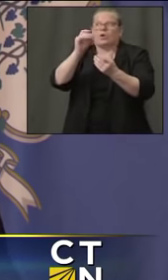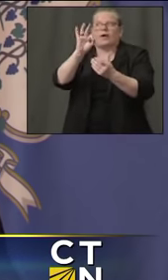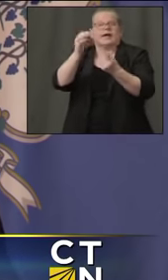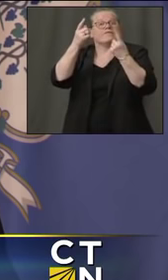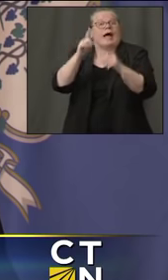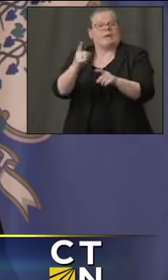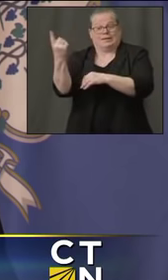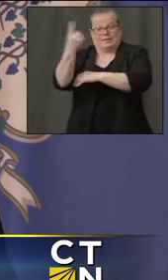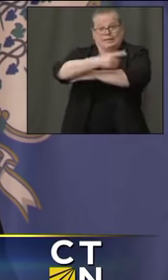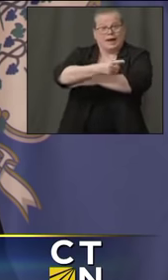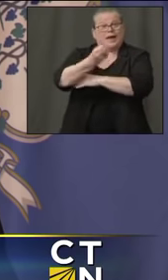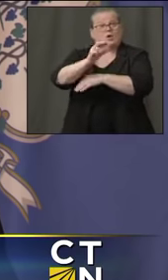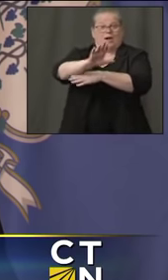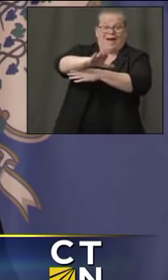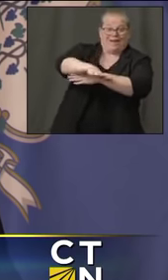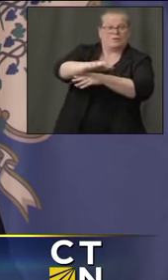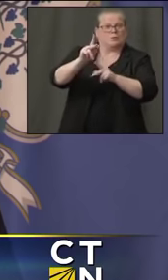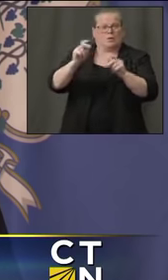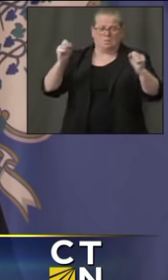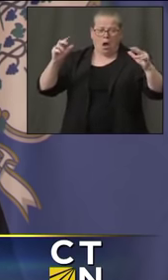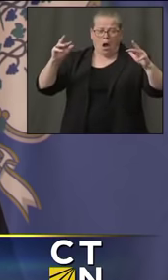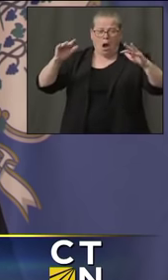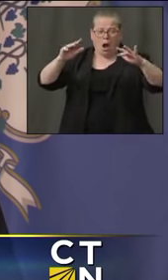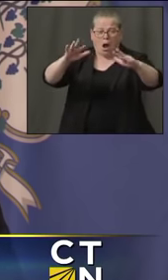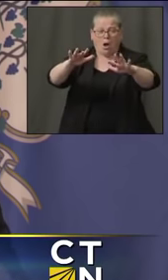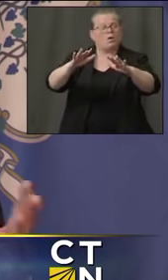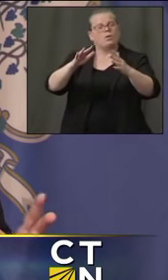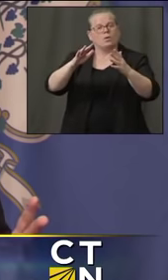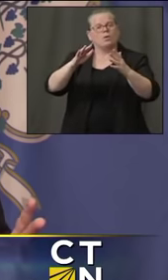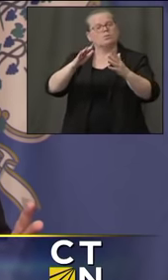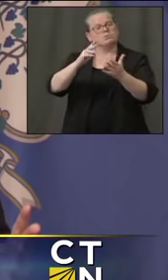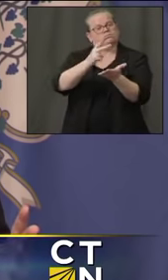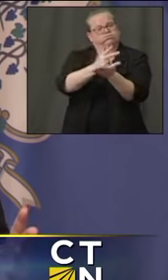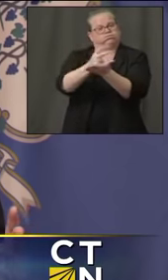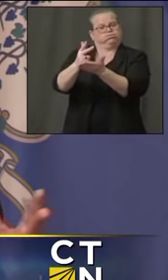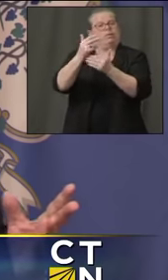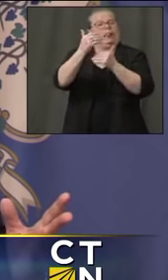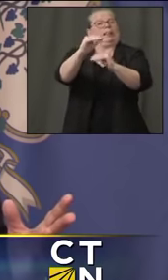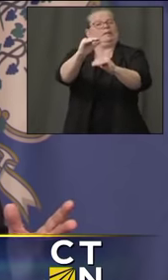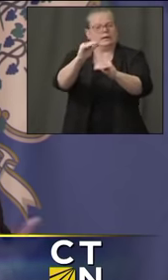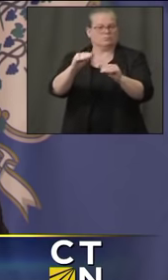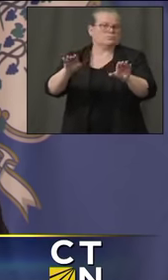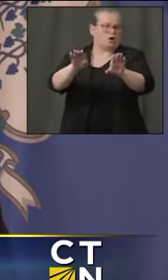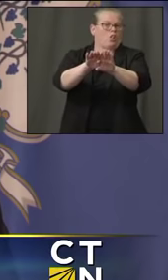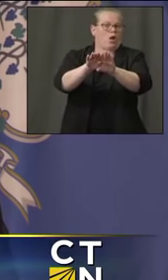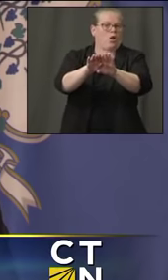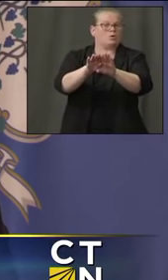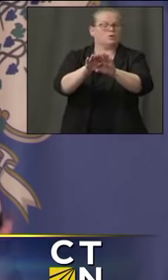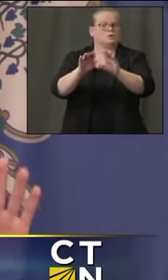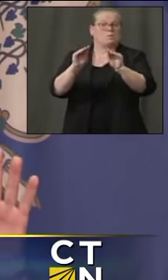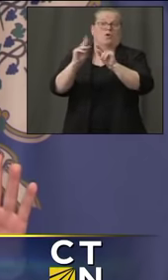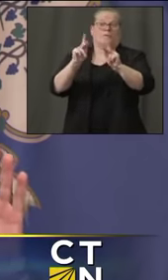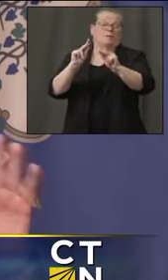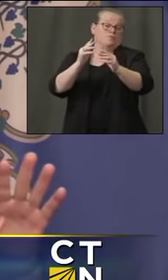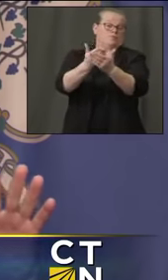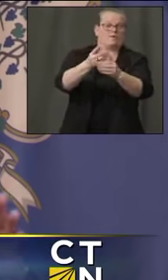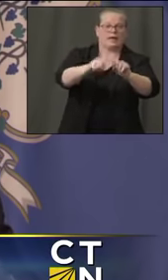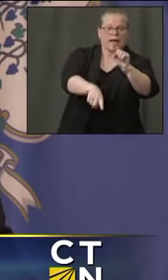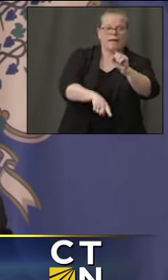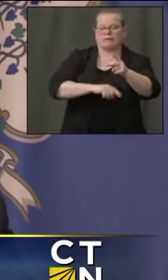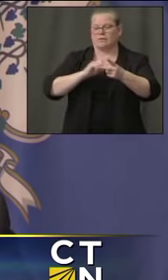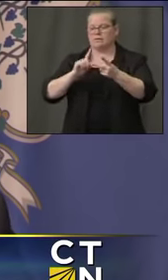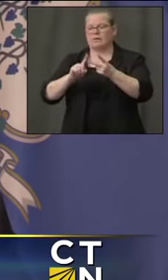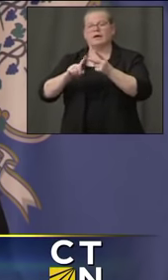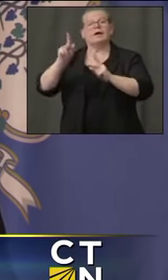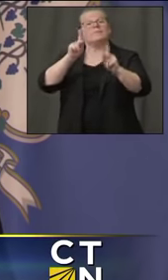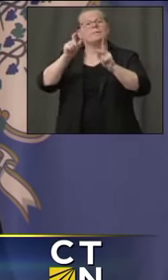have closed down the parks at that point. I know that Katie's also looking for a way for out-of-staters, if they really want to come, don't come, stay at